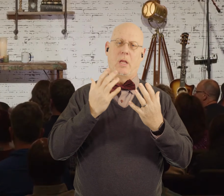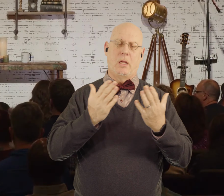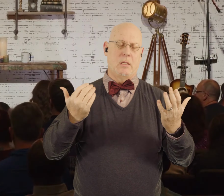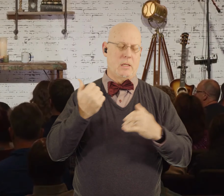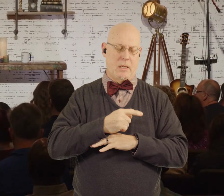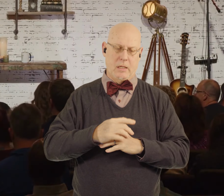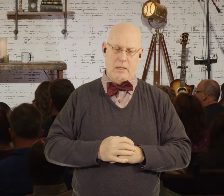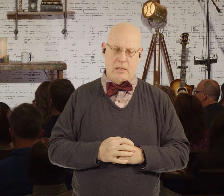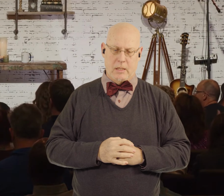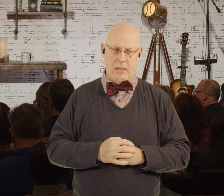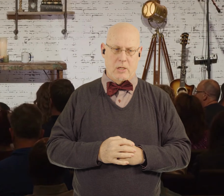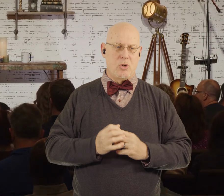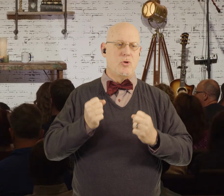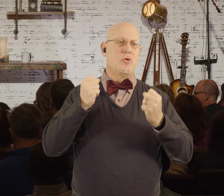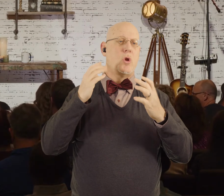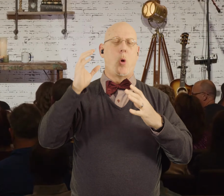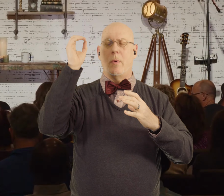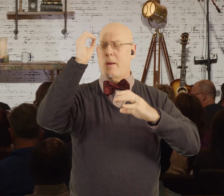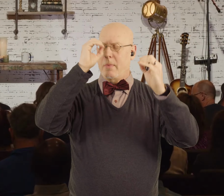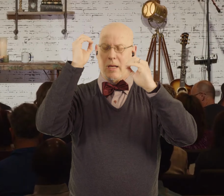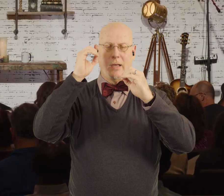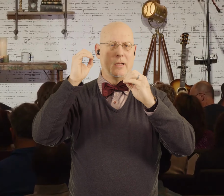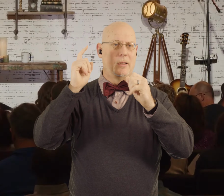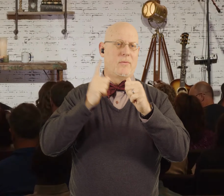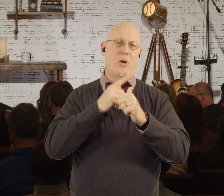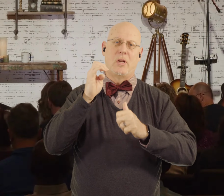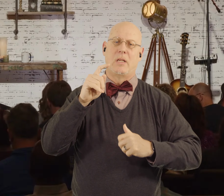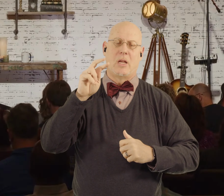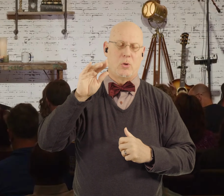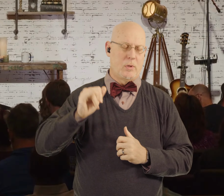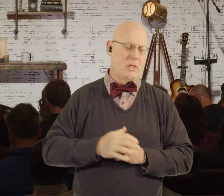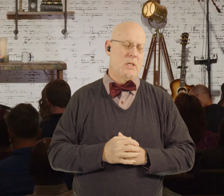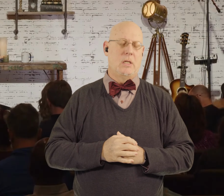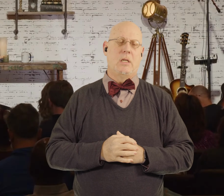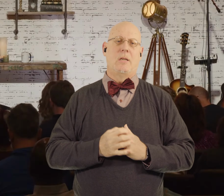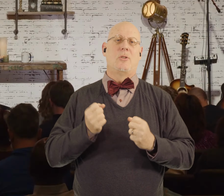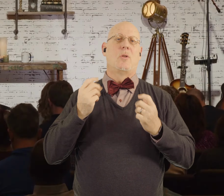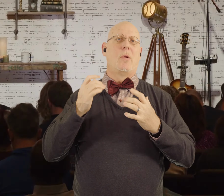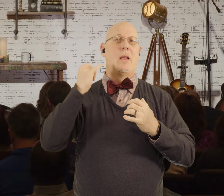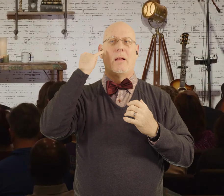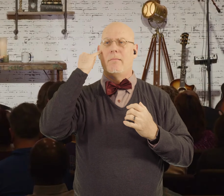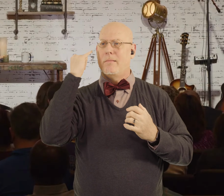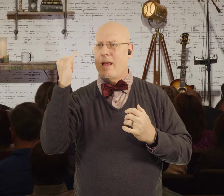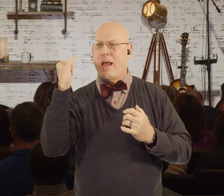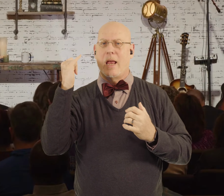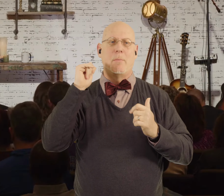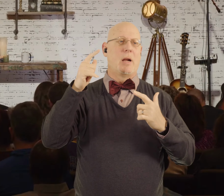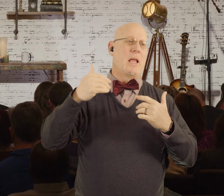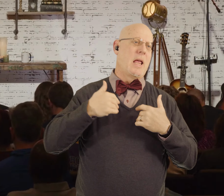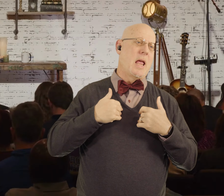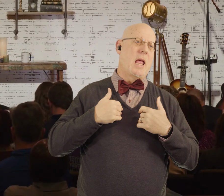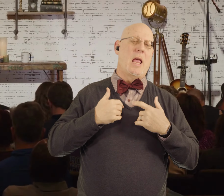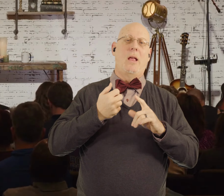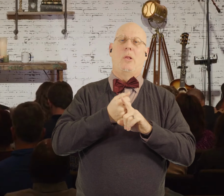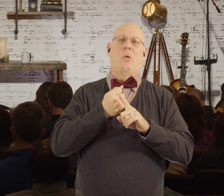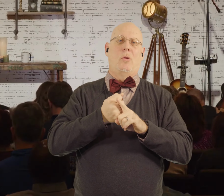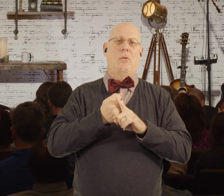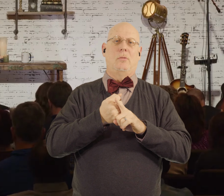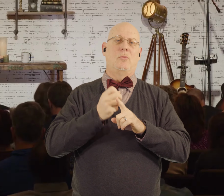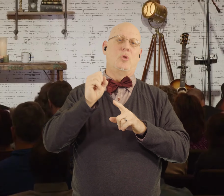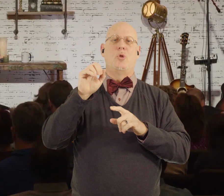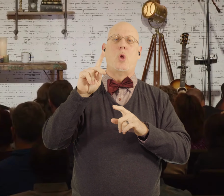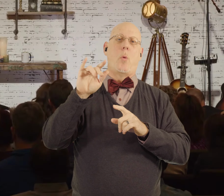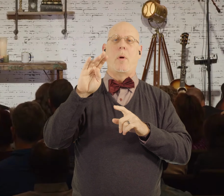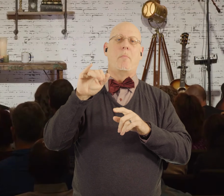so many opinions today, right? And there were so many opinions in the first century. And there were so many ideas, and everybody had